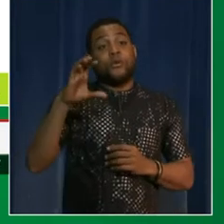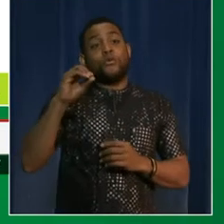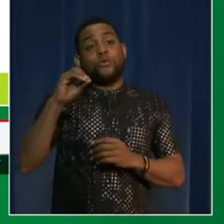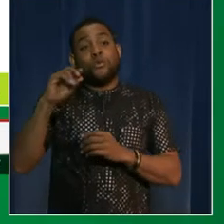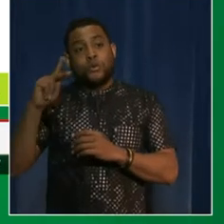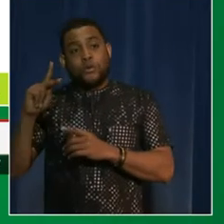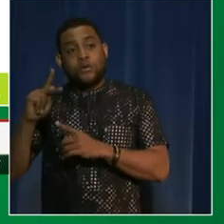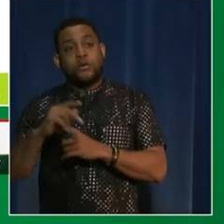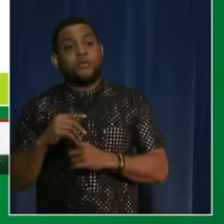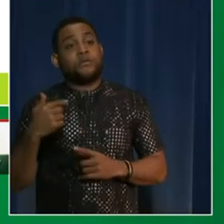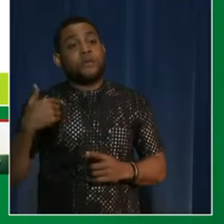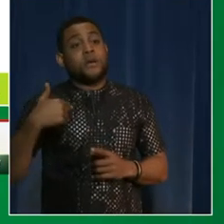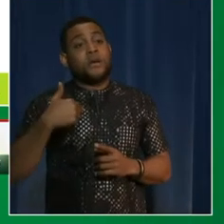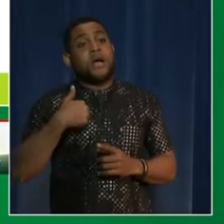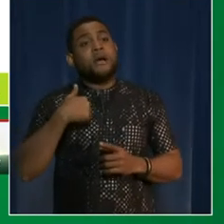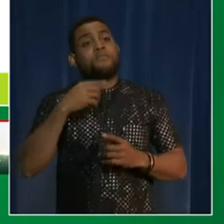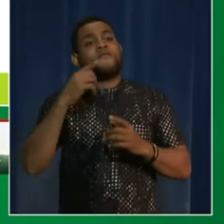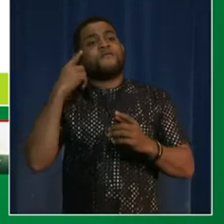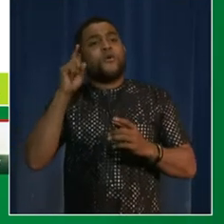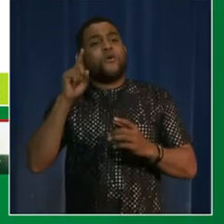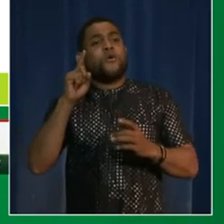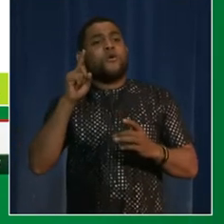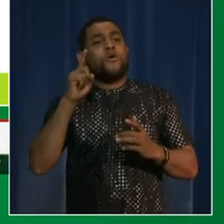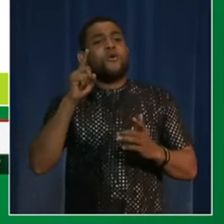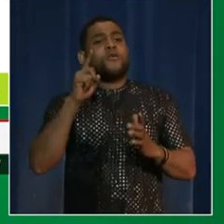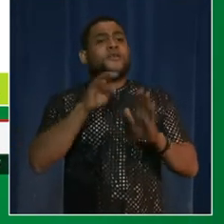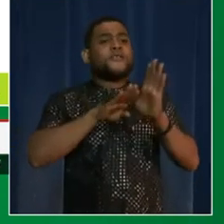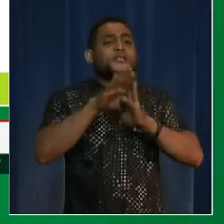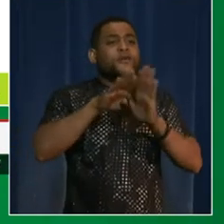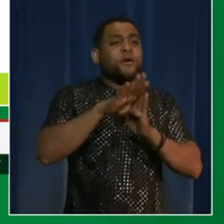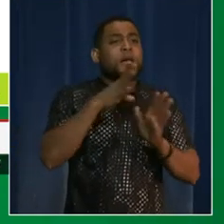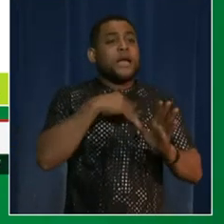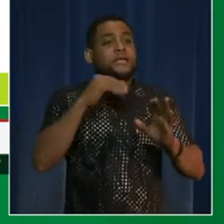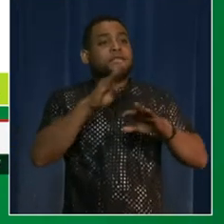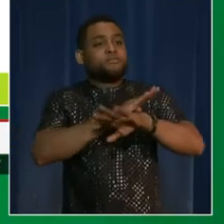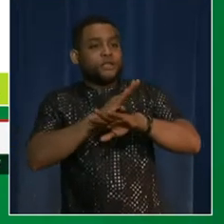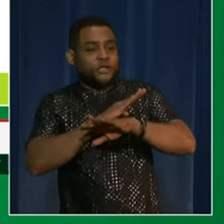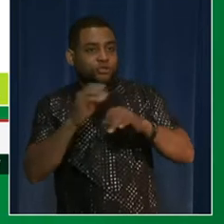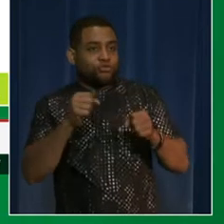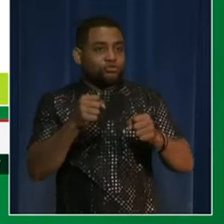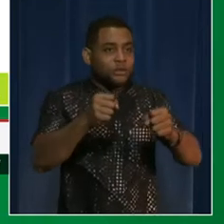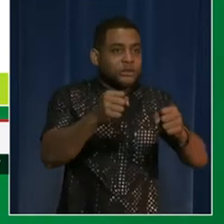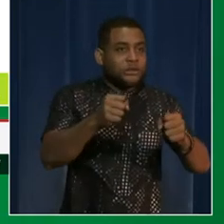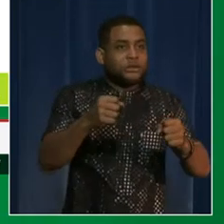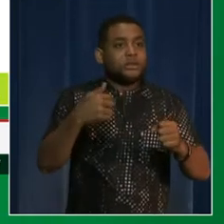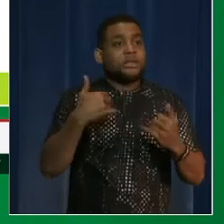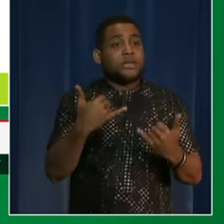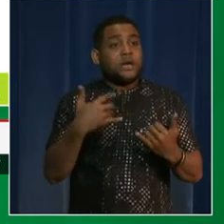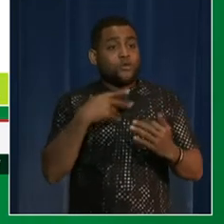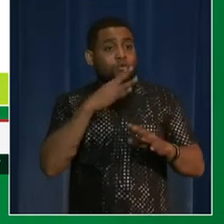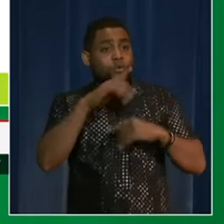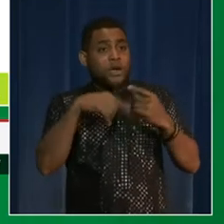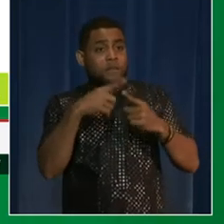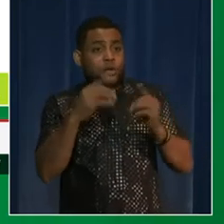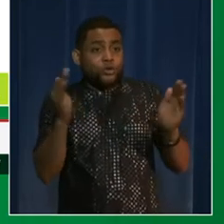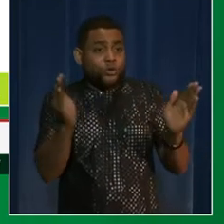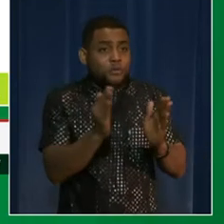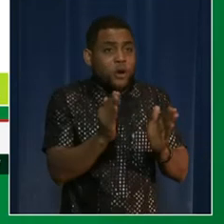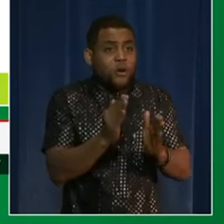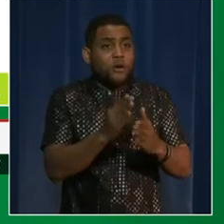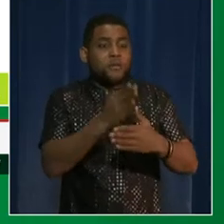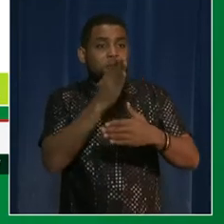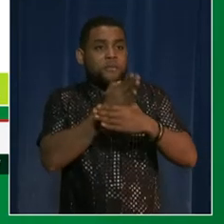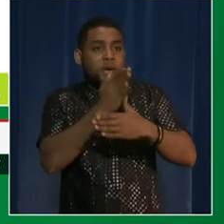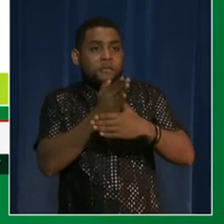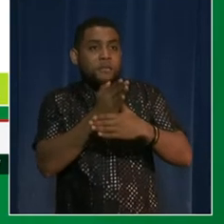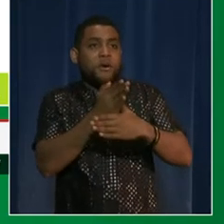at DMPED. And the first investment that I'm going to talk about is the Small and Medium and Business Growth